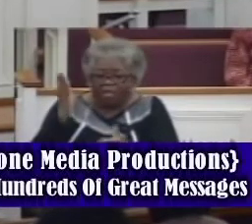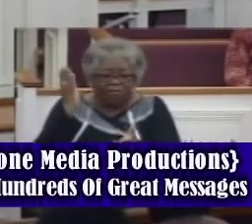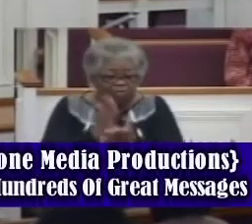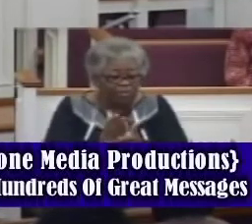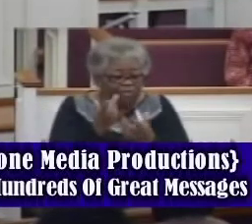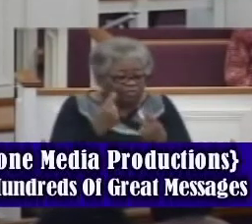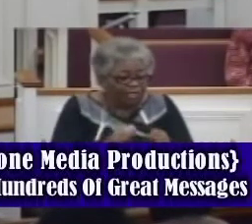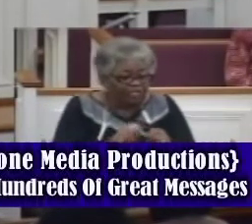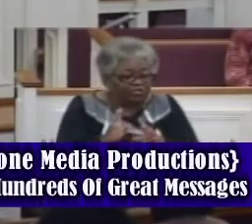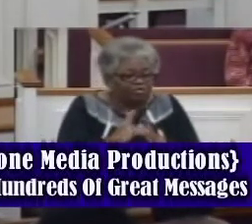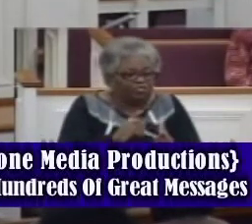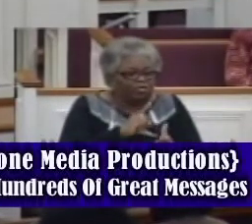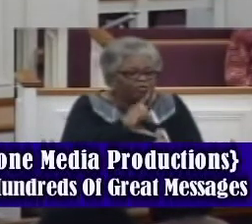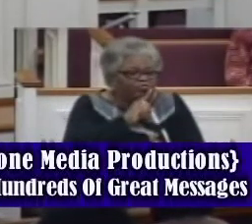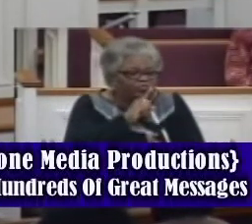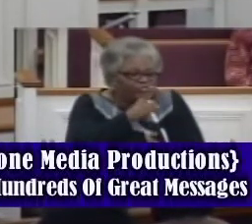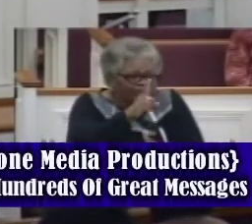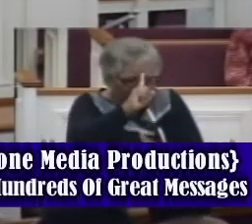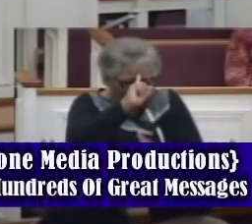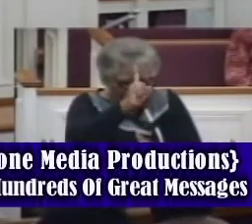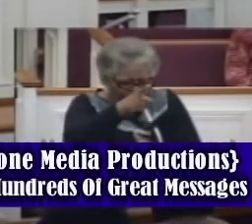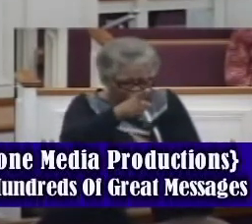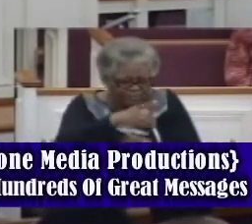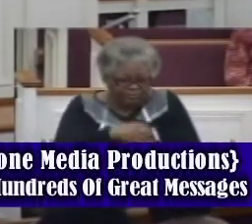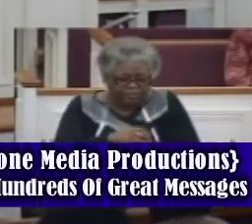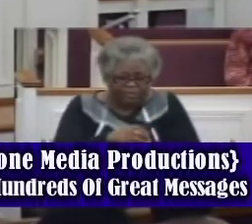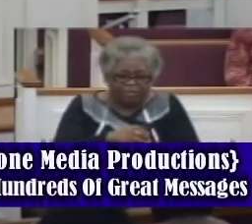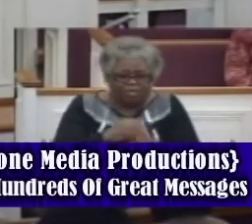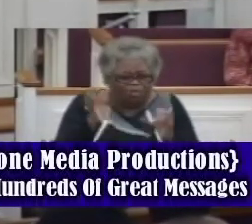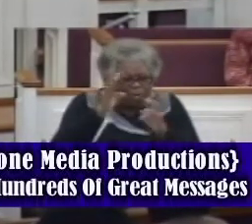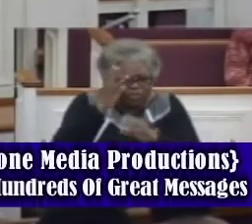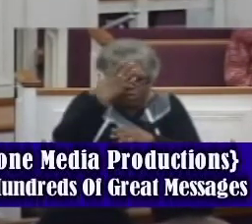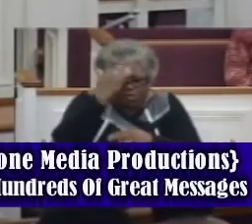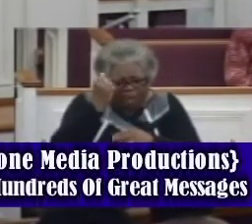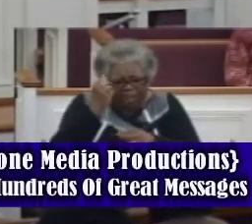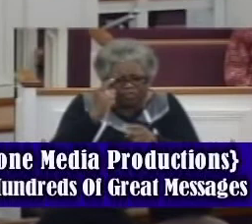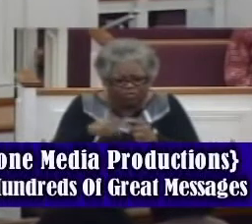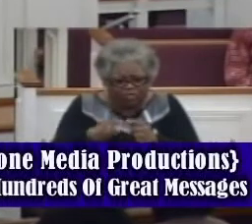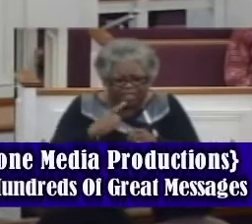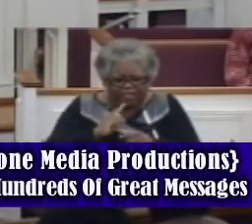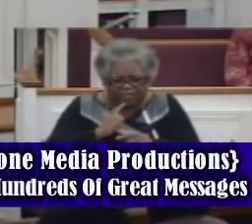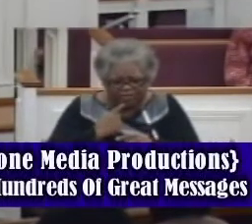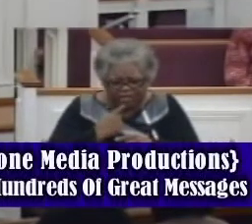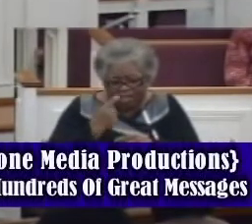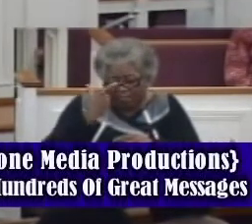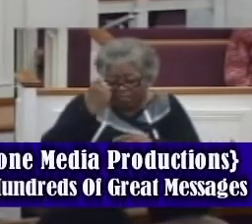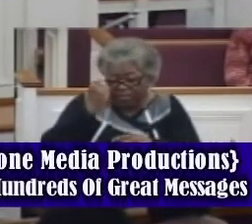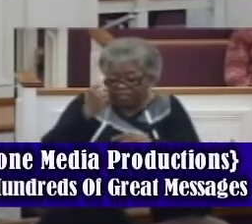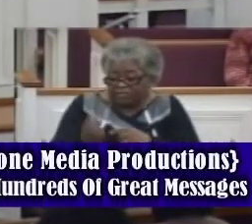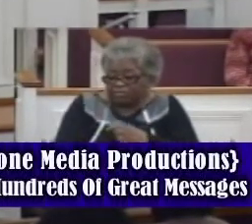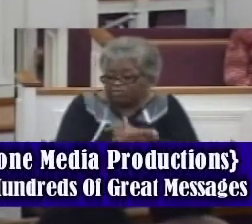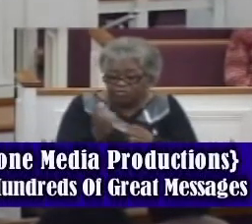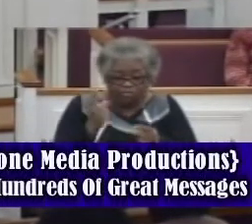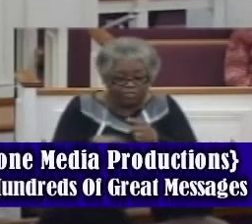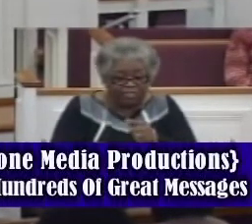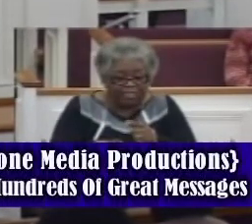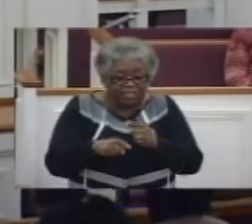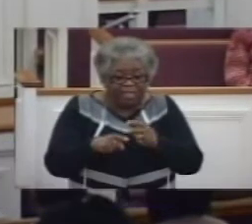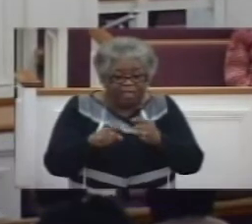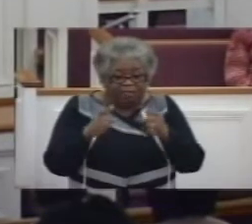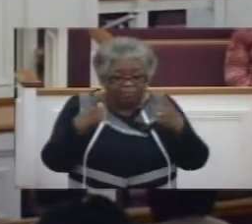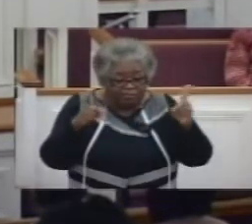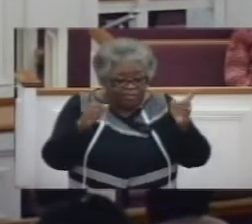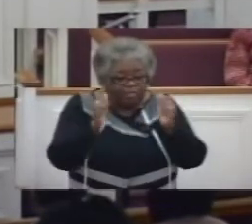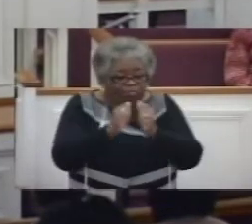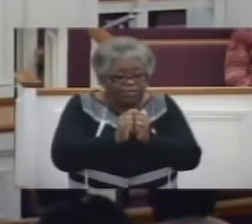to be so smooth and so sharp, wondering why you keep failing, because you can't compete with